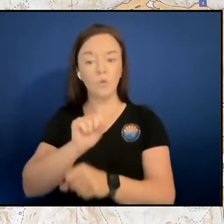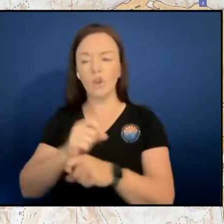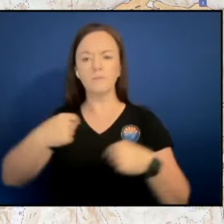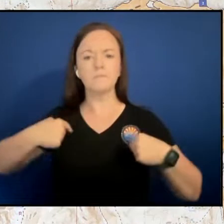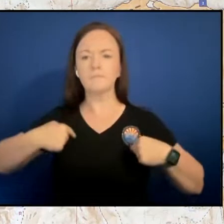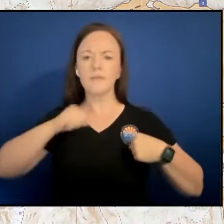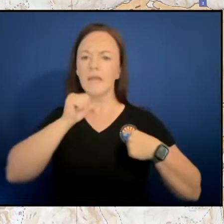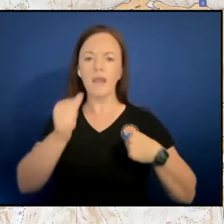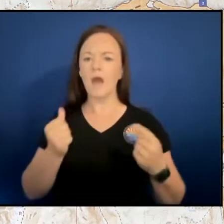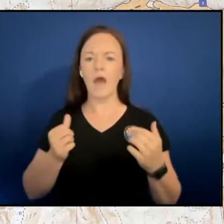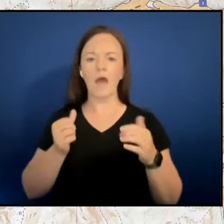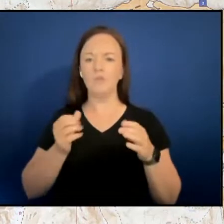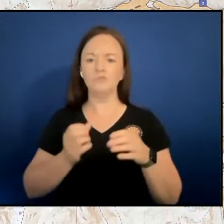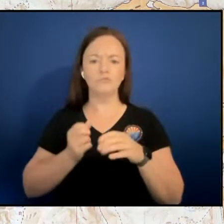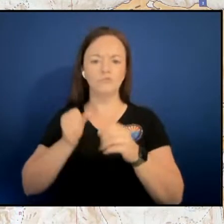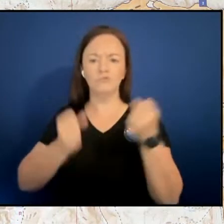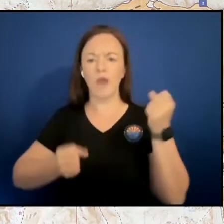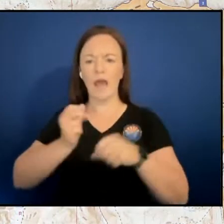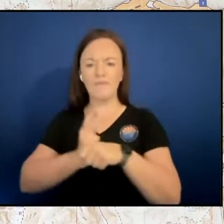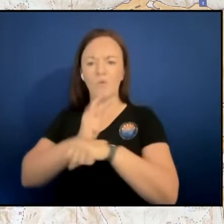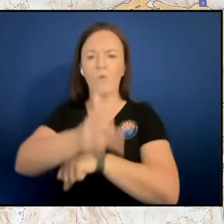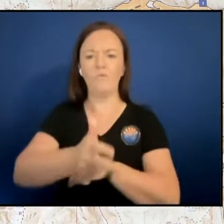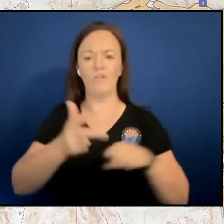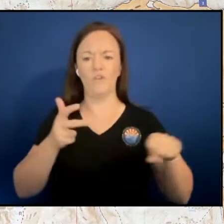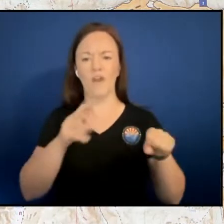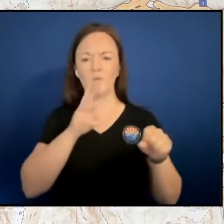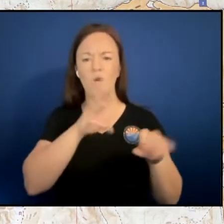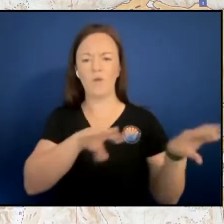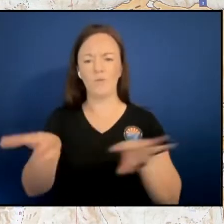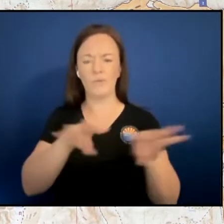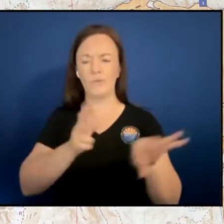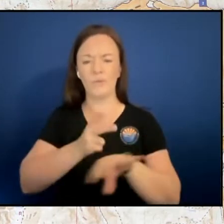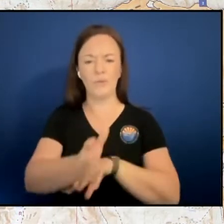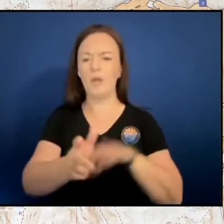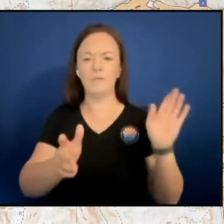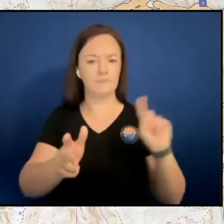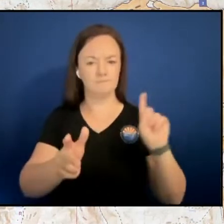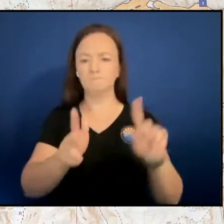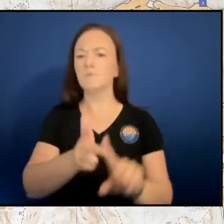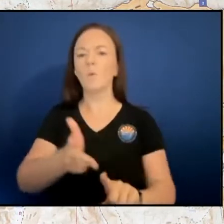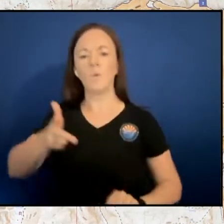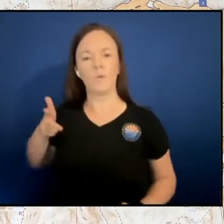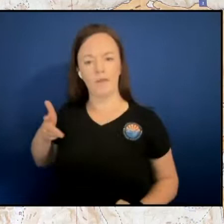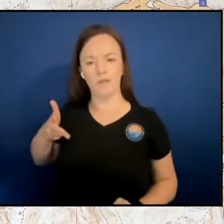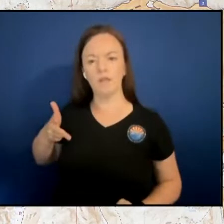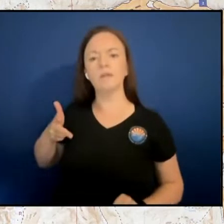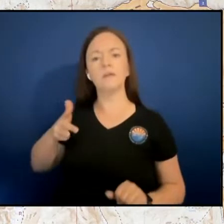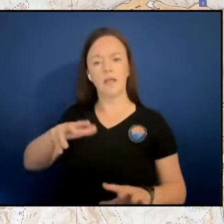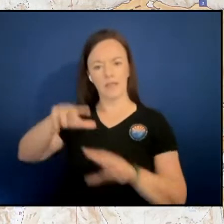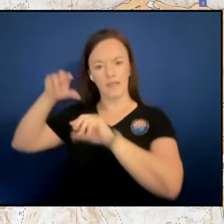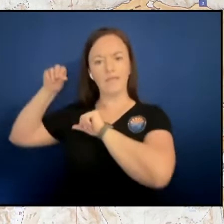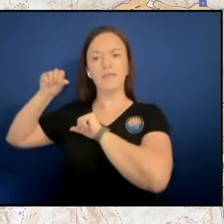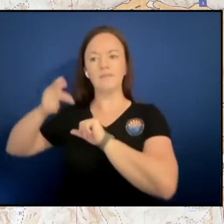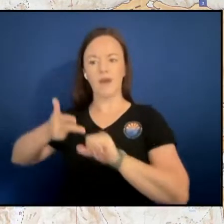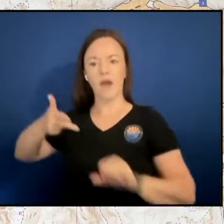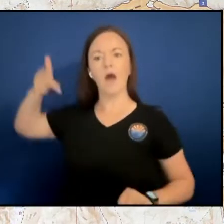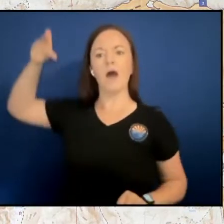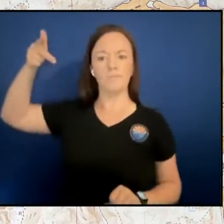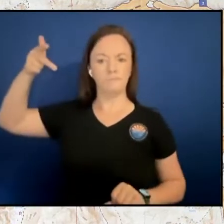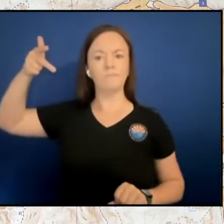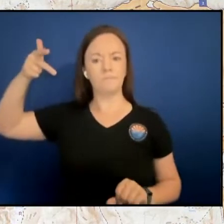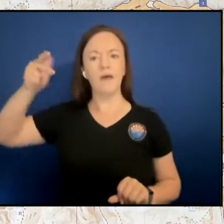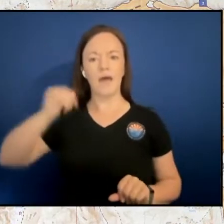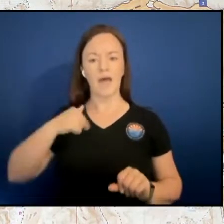side. If I'm stuck between it, I may not have cell phone, so I'm going to go to high ground. I'm going to make sure that I'm safe. So don't worry. That's what I'm going to do in this bad